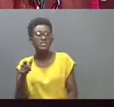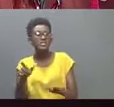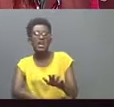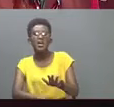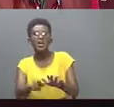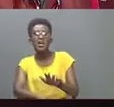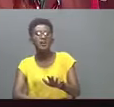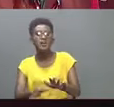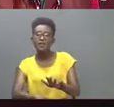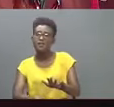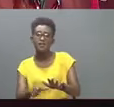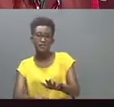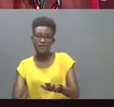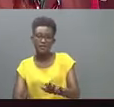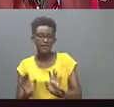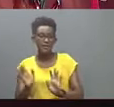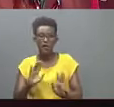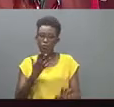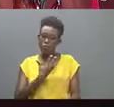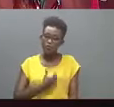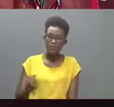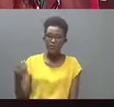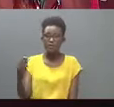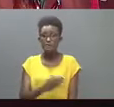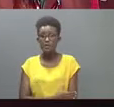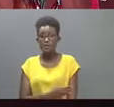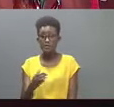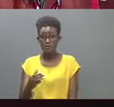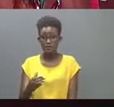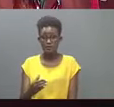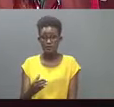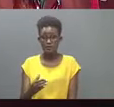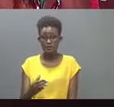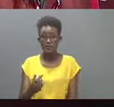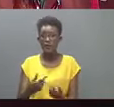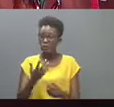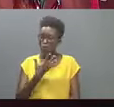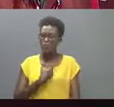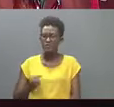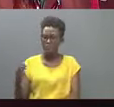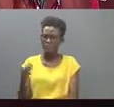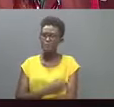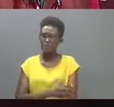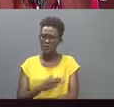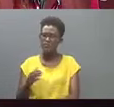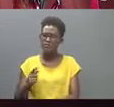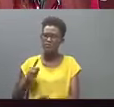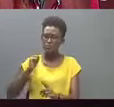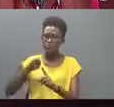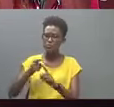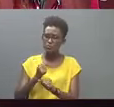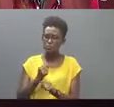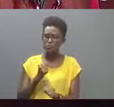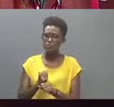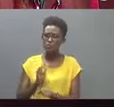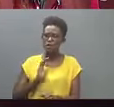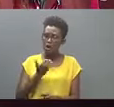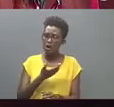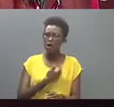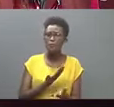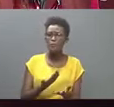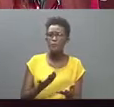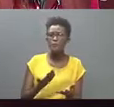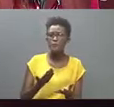anyone. We have the capacity. We have the capacity to do our businesses. We have